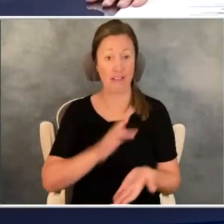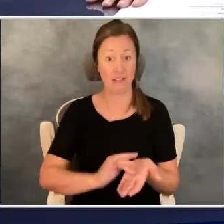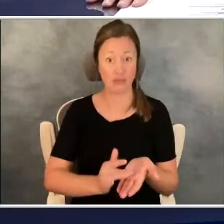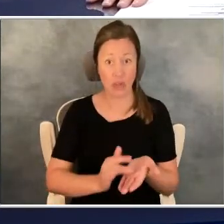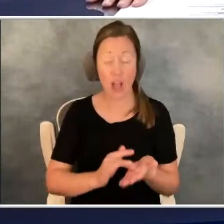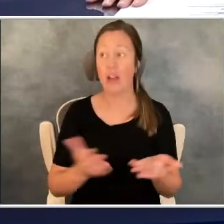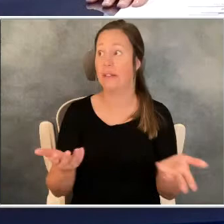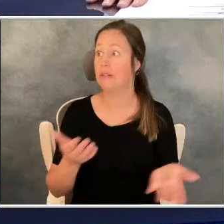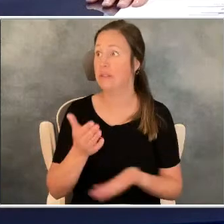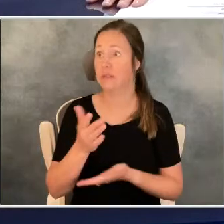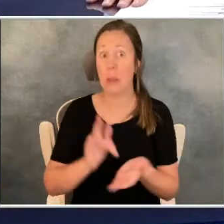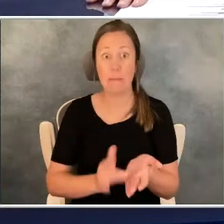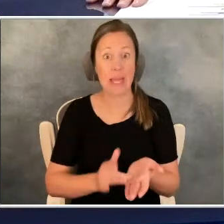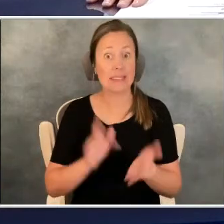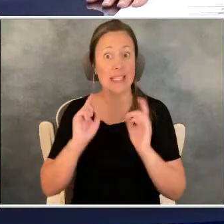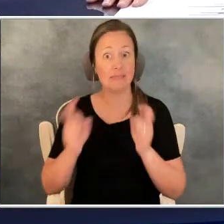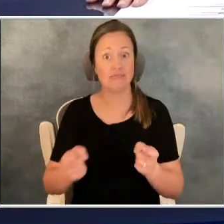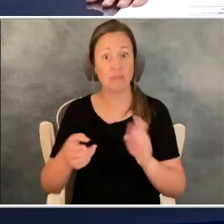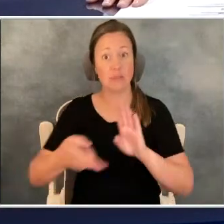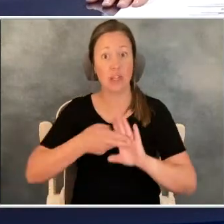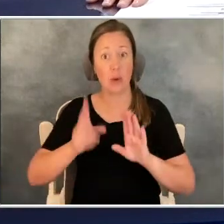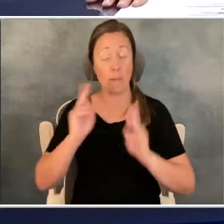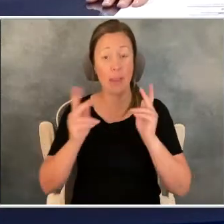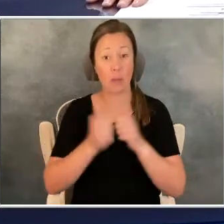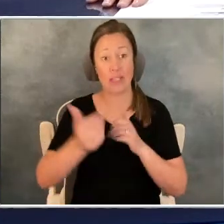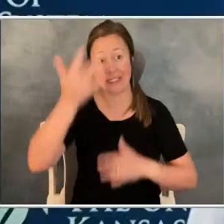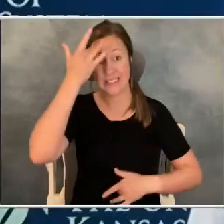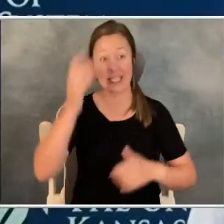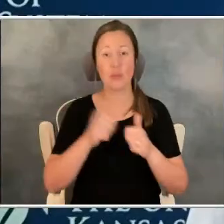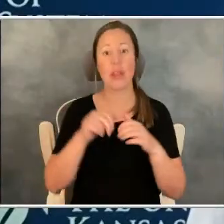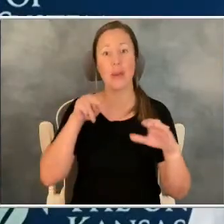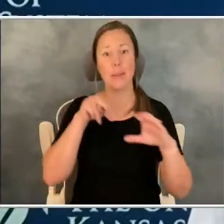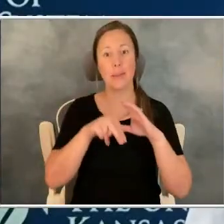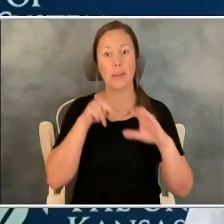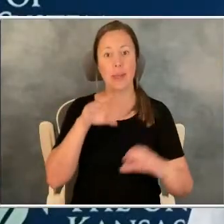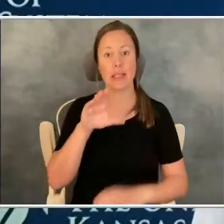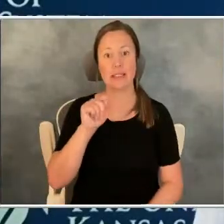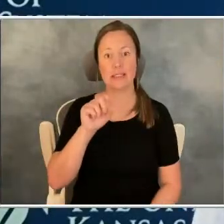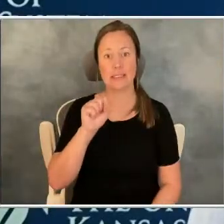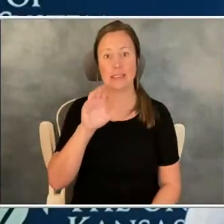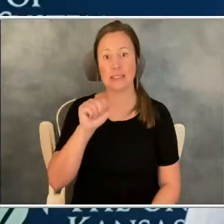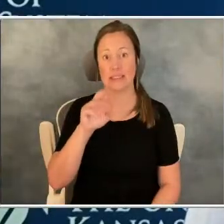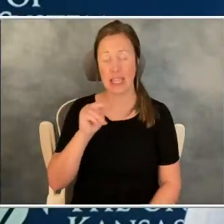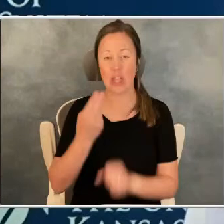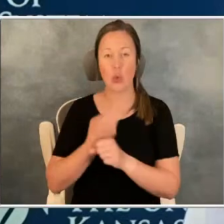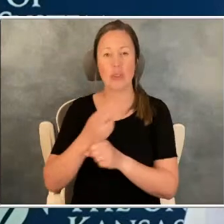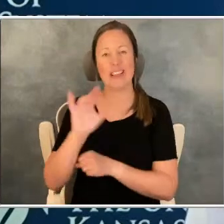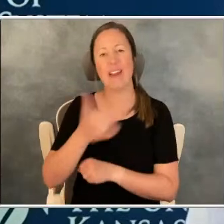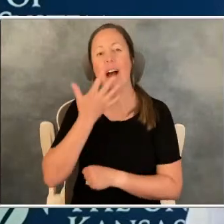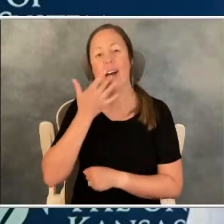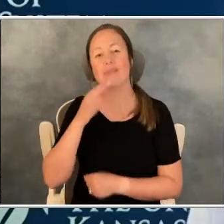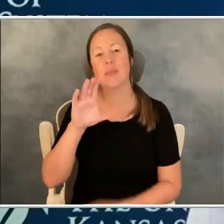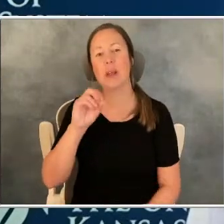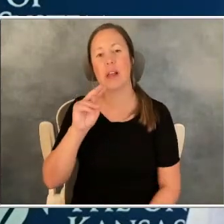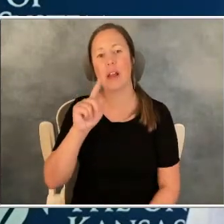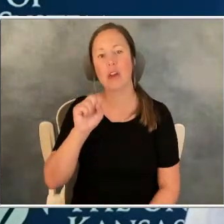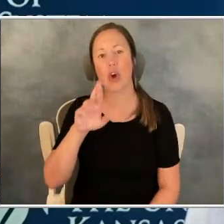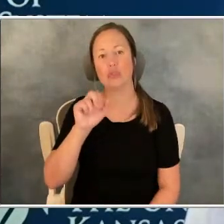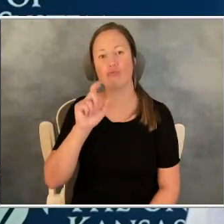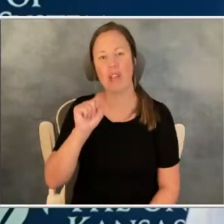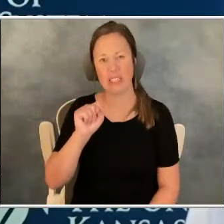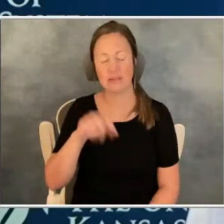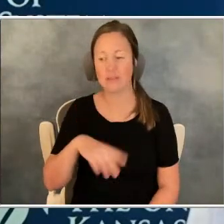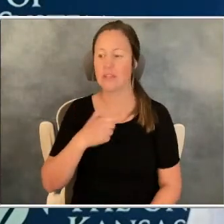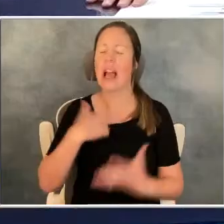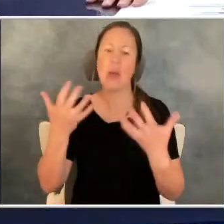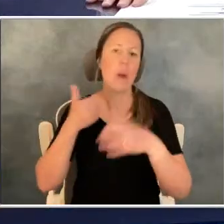to diagnose patients with disease under a CAT scan, known as a contrast agent. That's right. So I want to blame all this on the pandemic. Is it's somehow